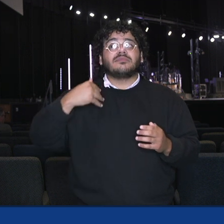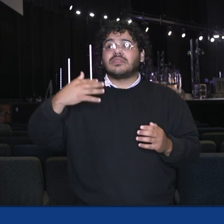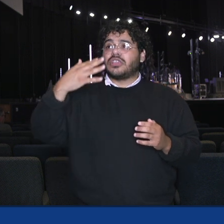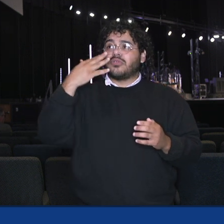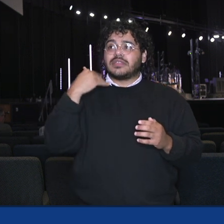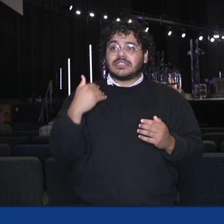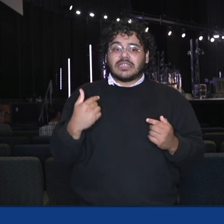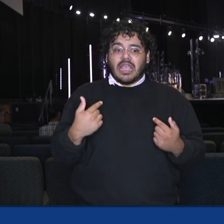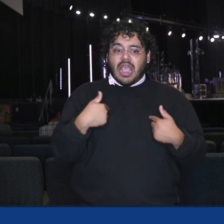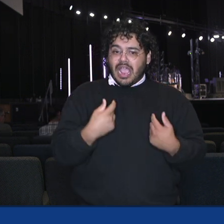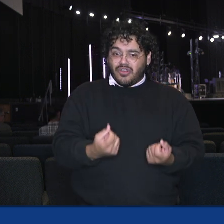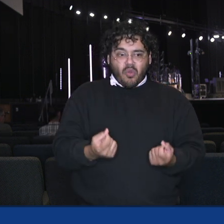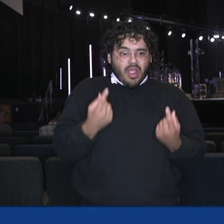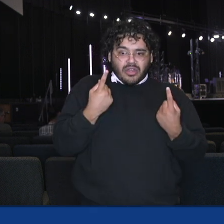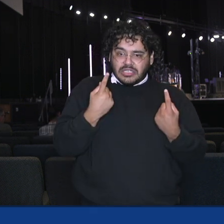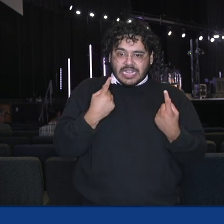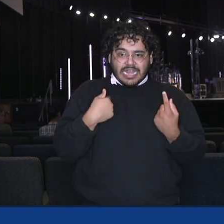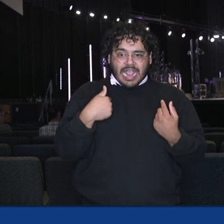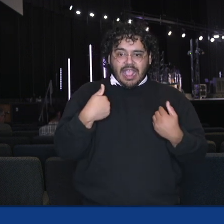made safe.